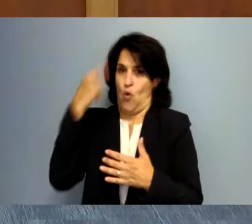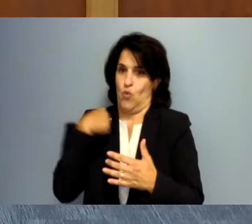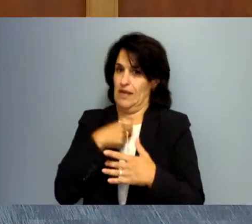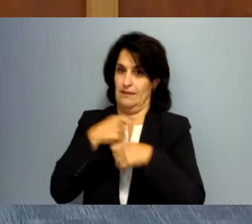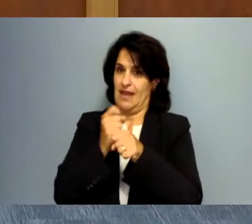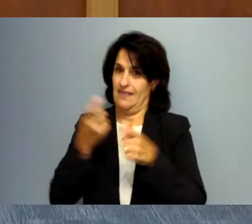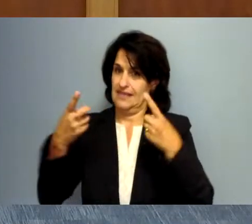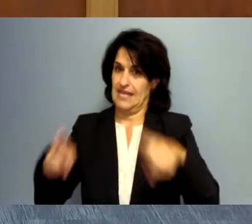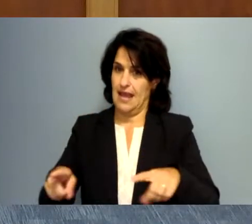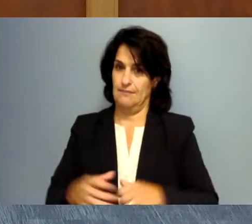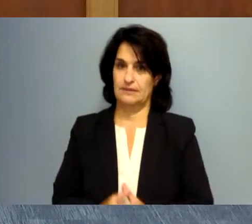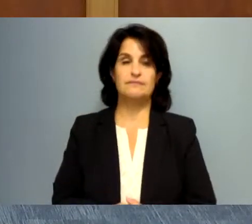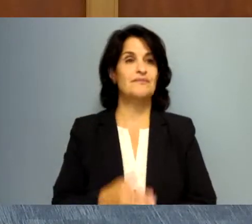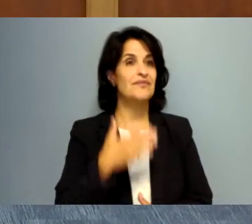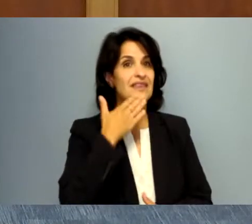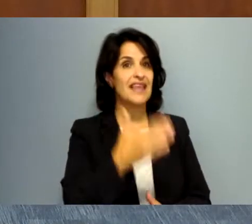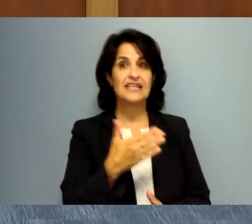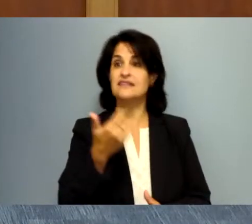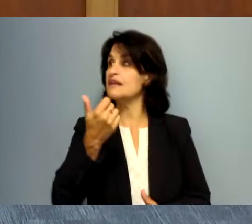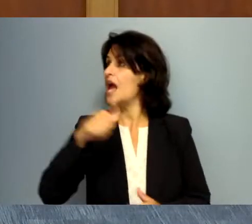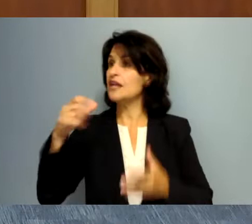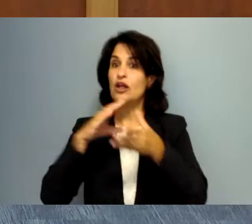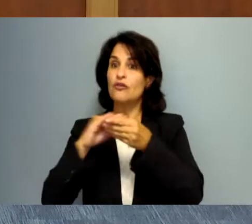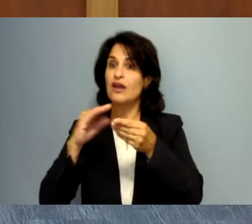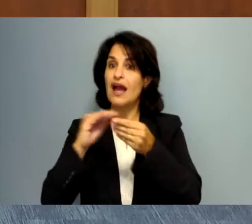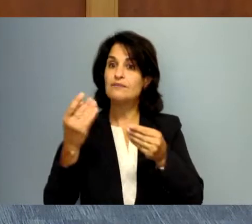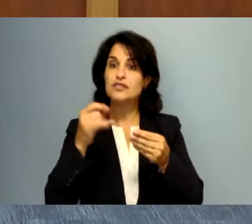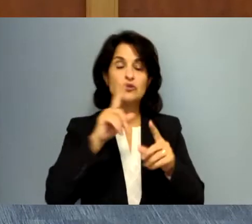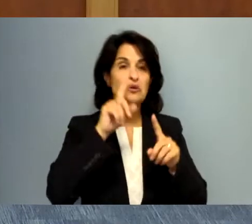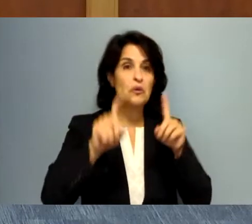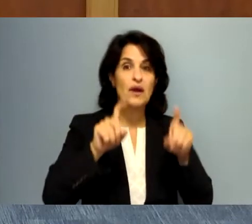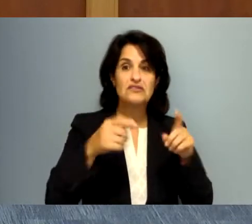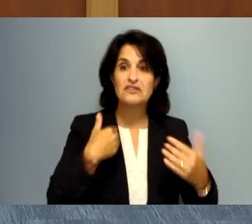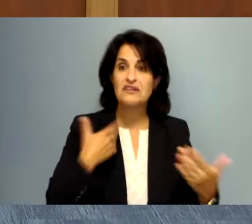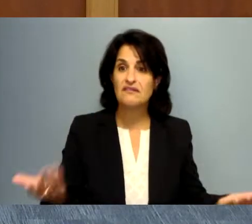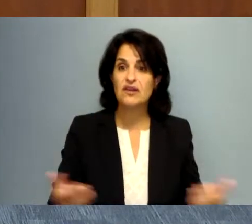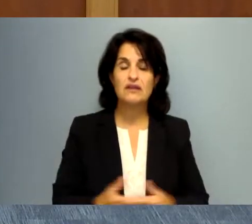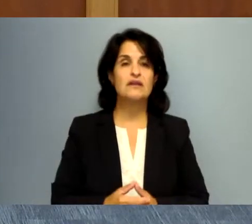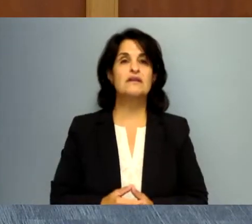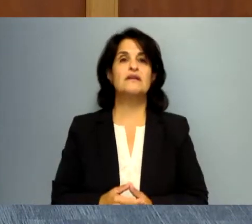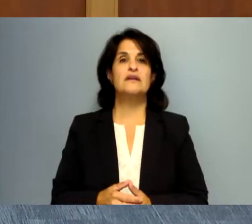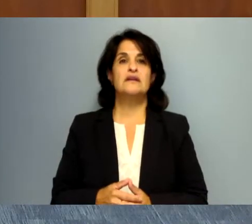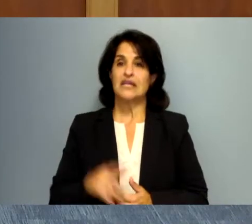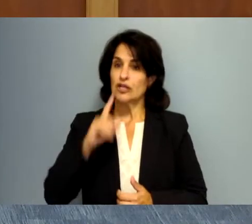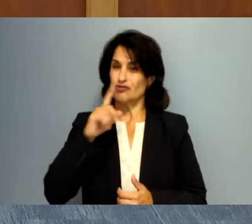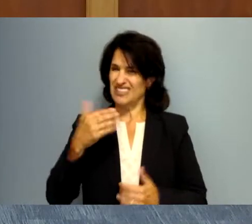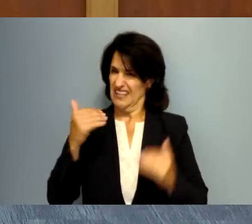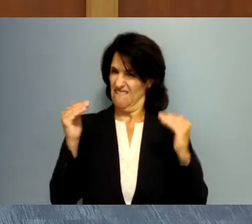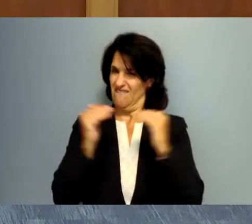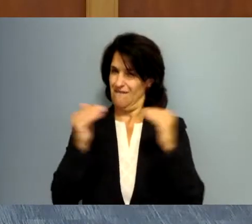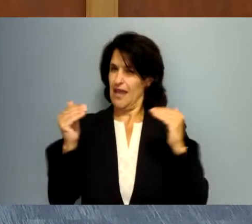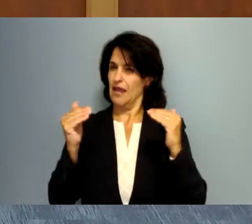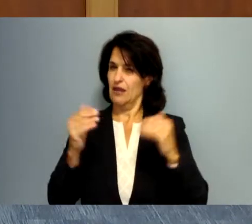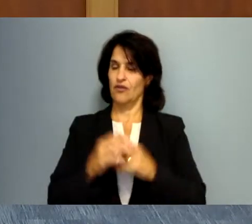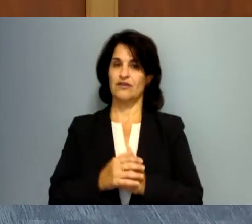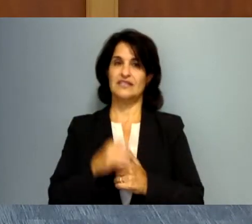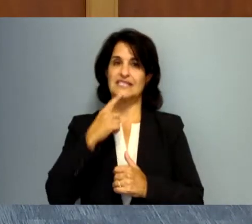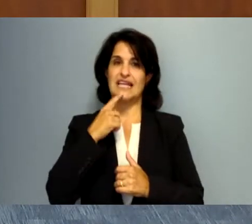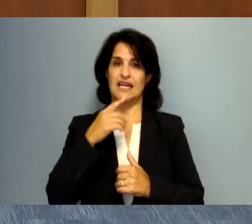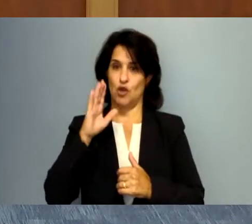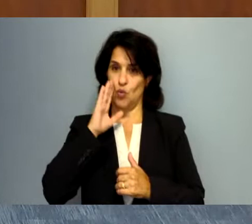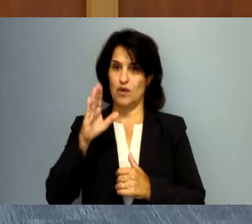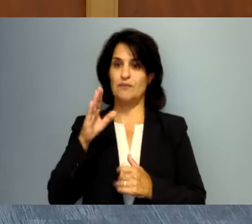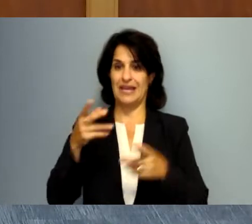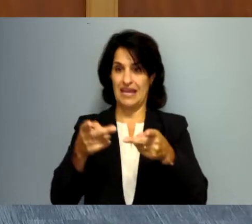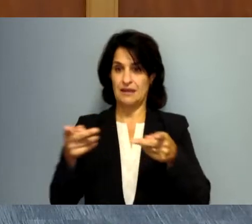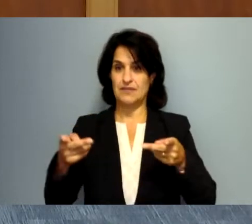Thanks. Okay. Any other comments or questions? All right, so is it fair to say this will be a